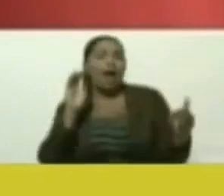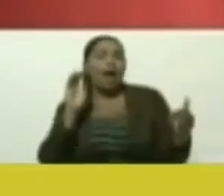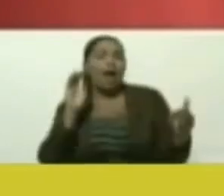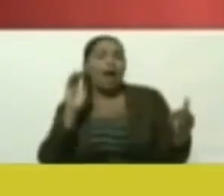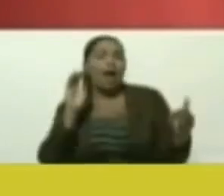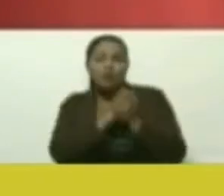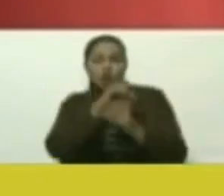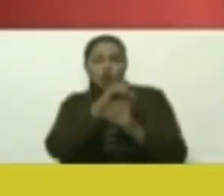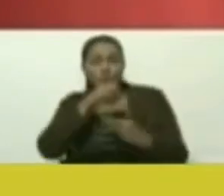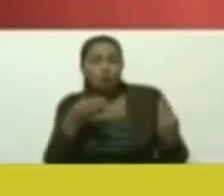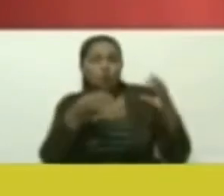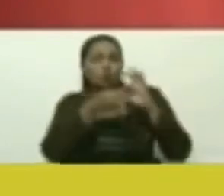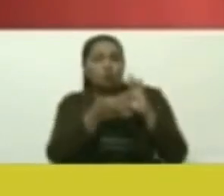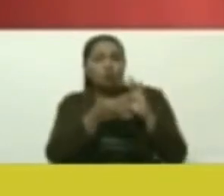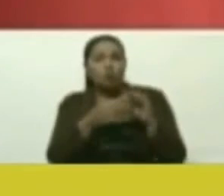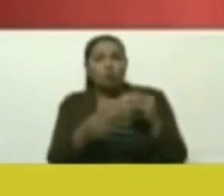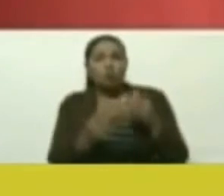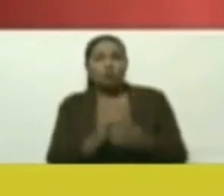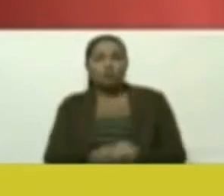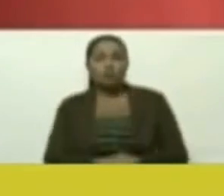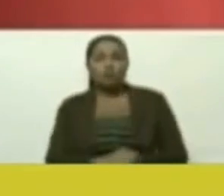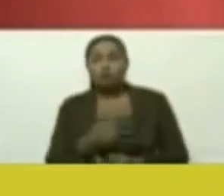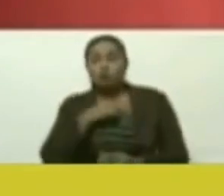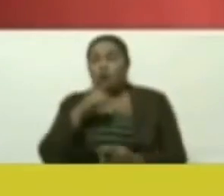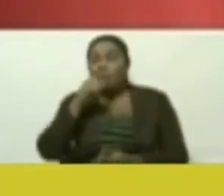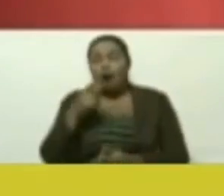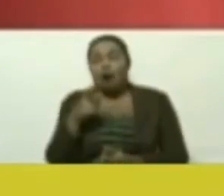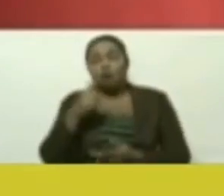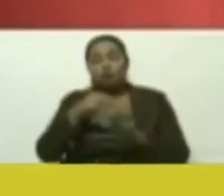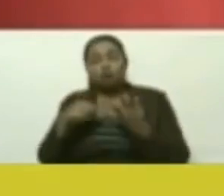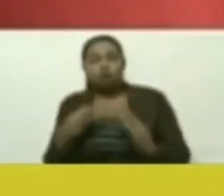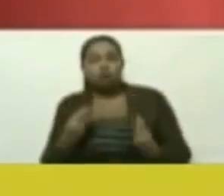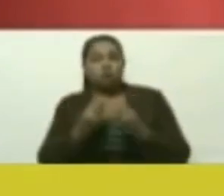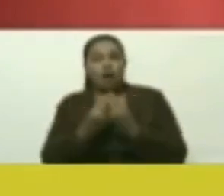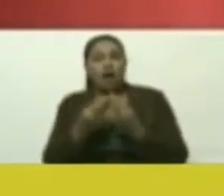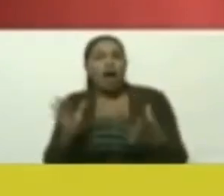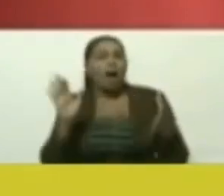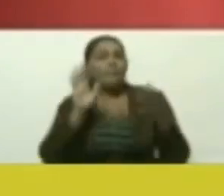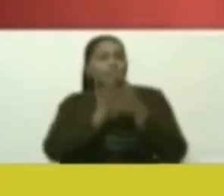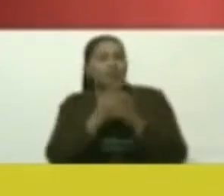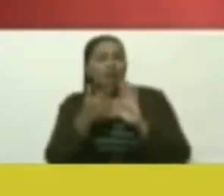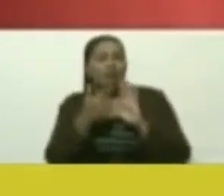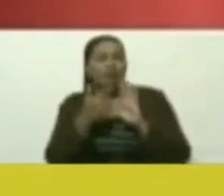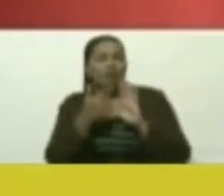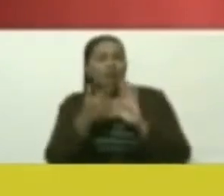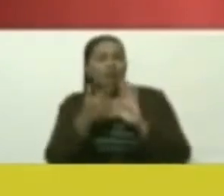We know we are true friends in either good and bad times.